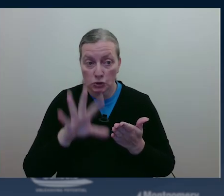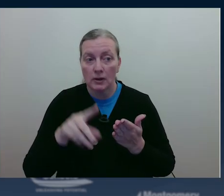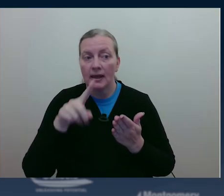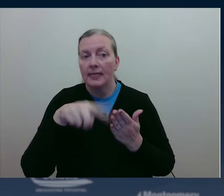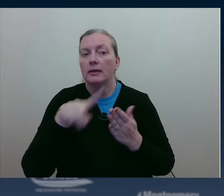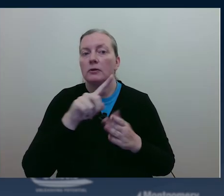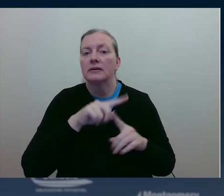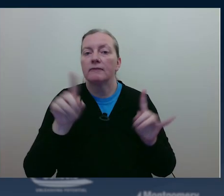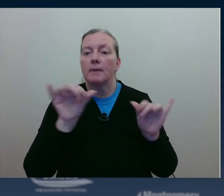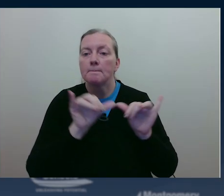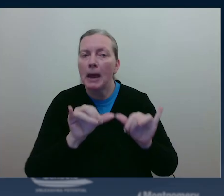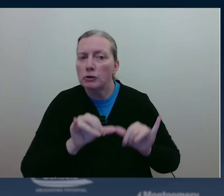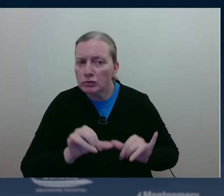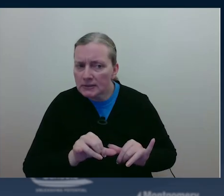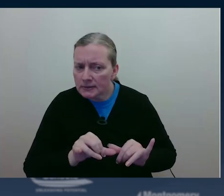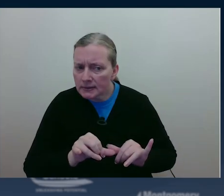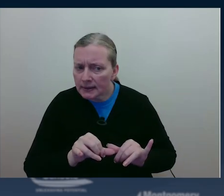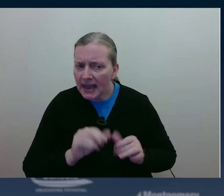to track